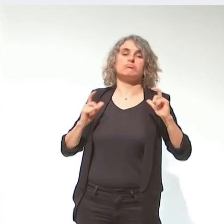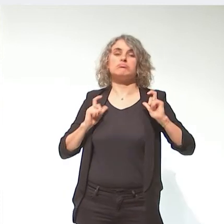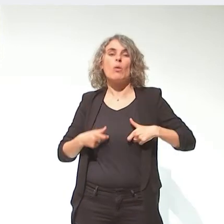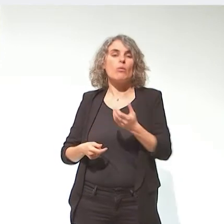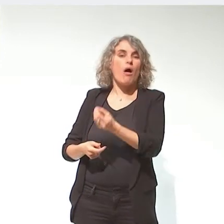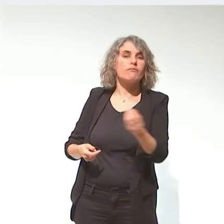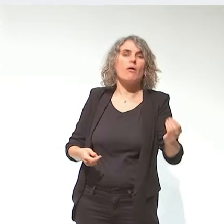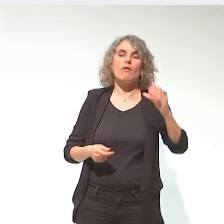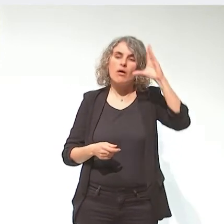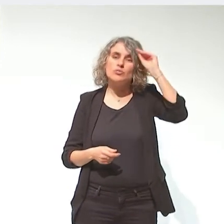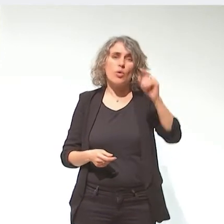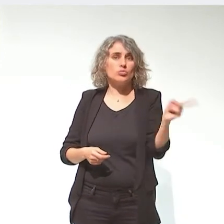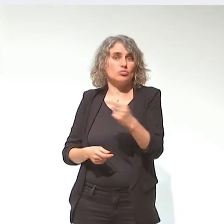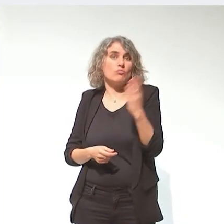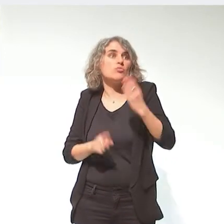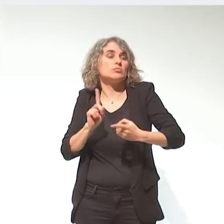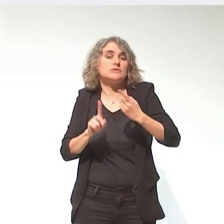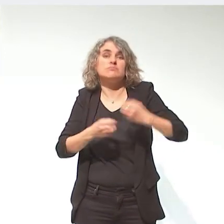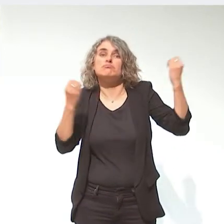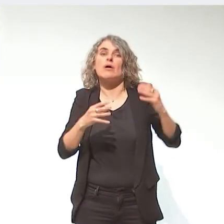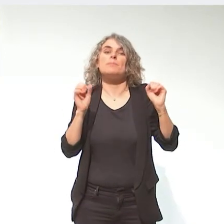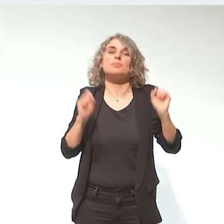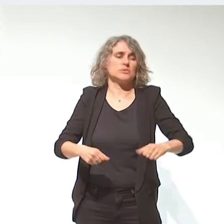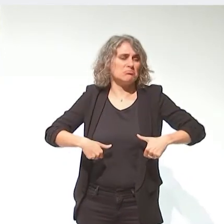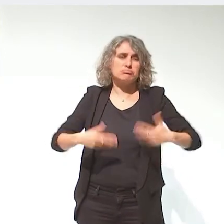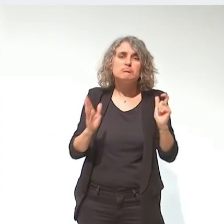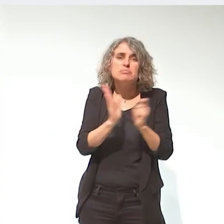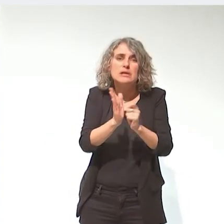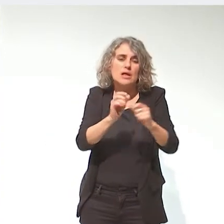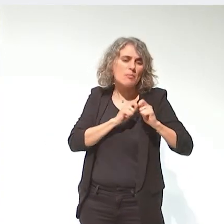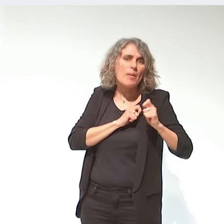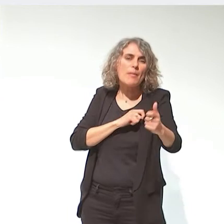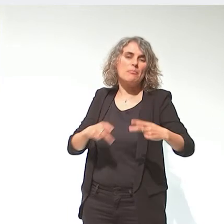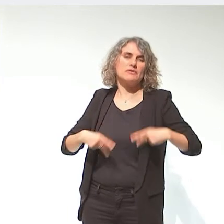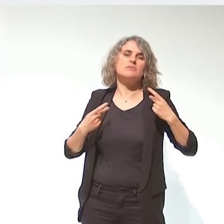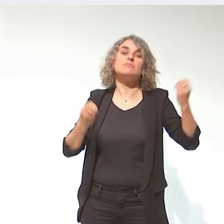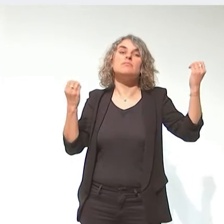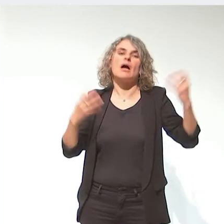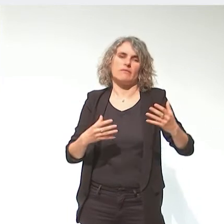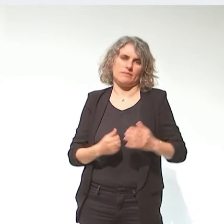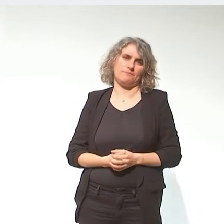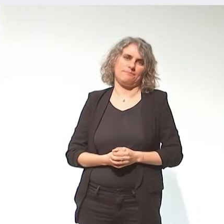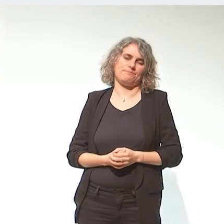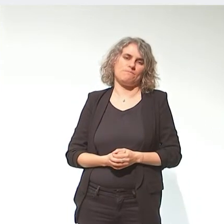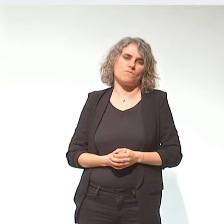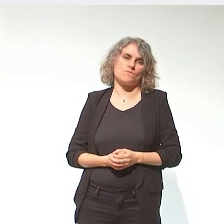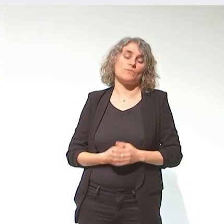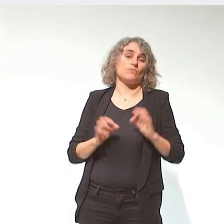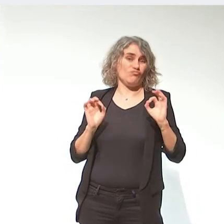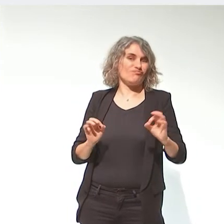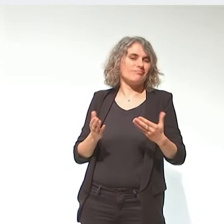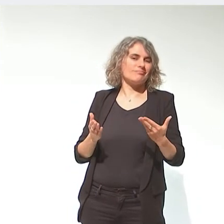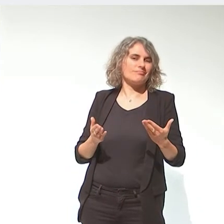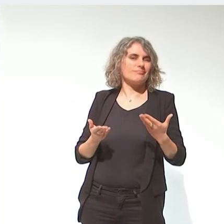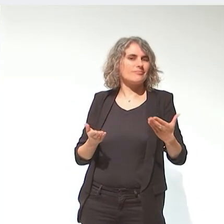We consider that with this action, we can